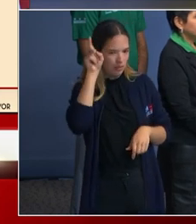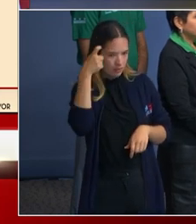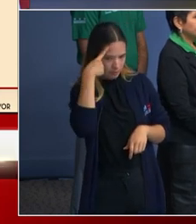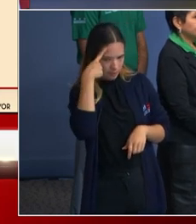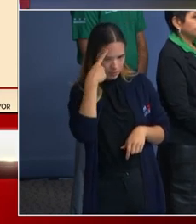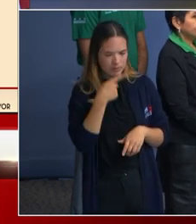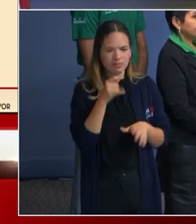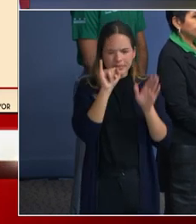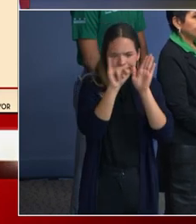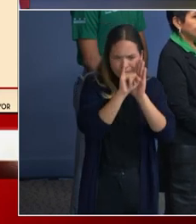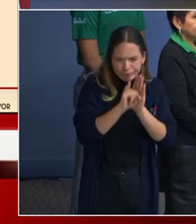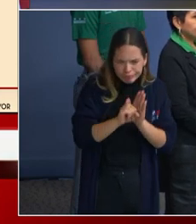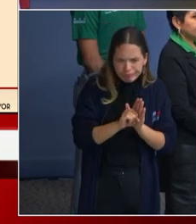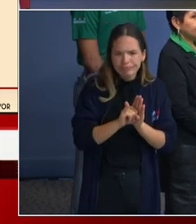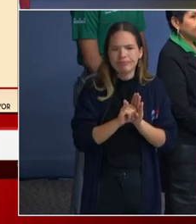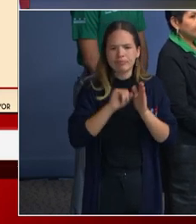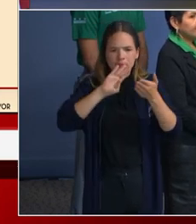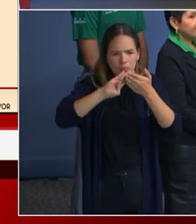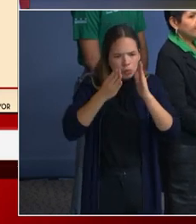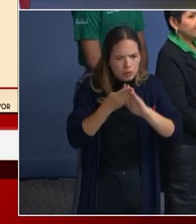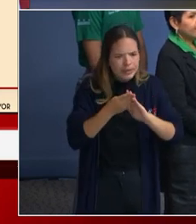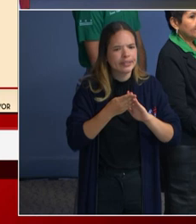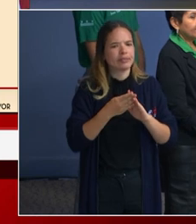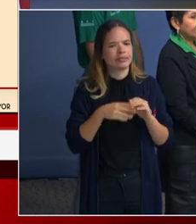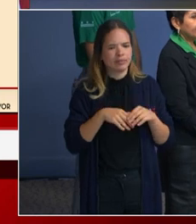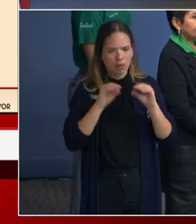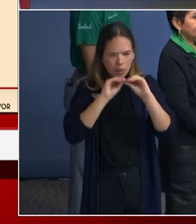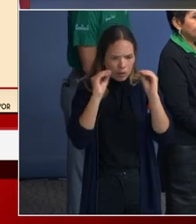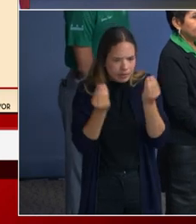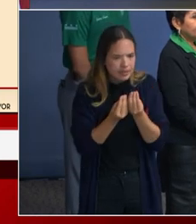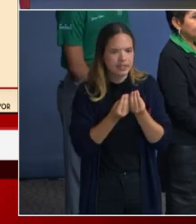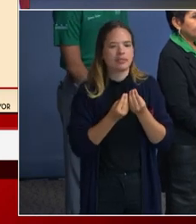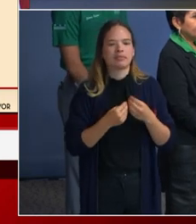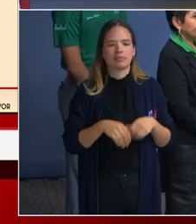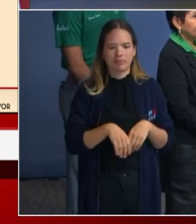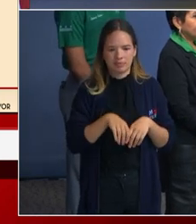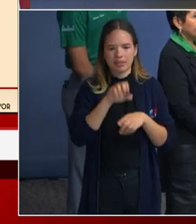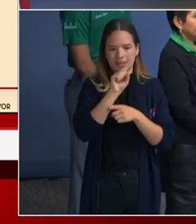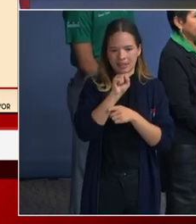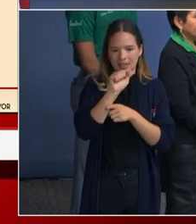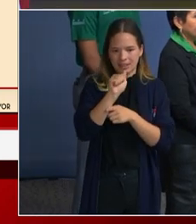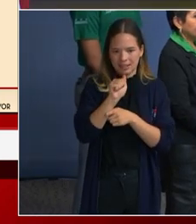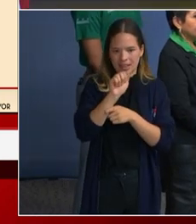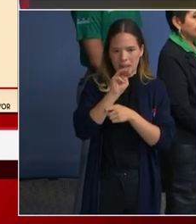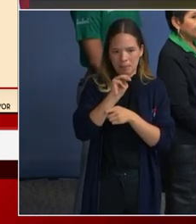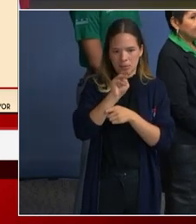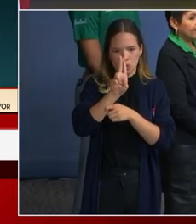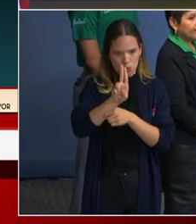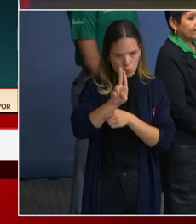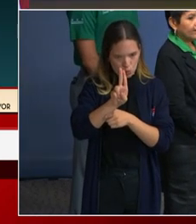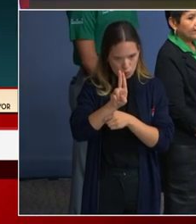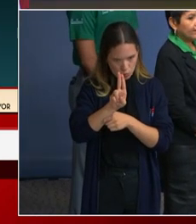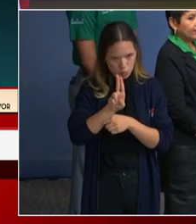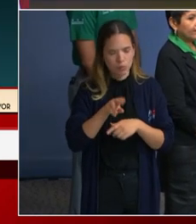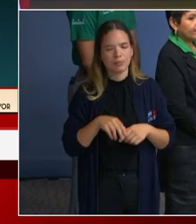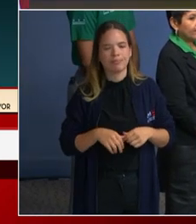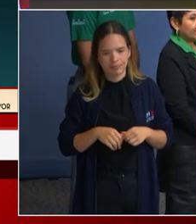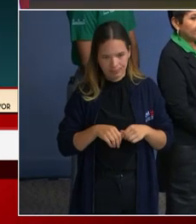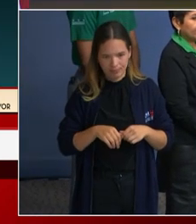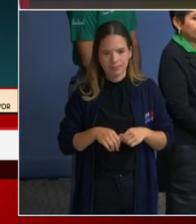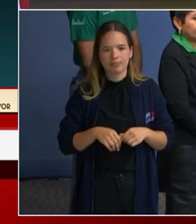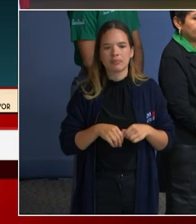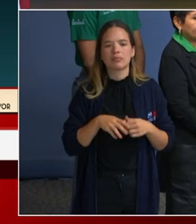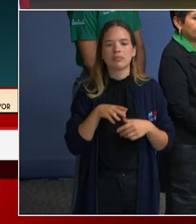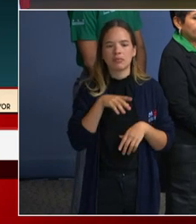identify a community-based organization, Samu in our case, and the United Way, who has helped